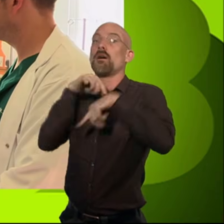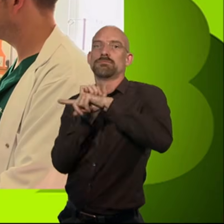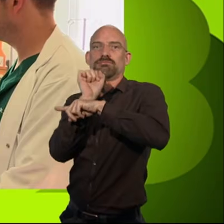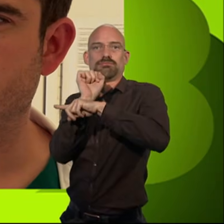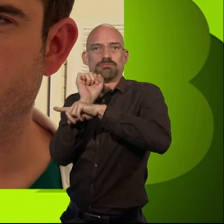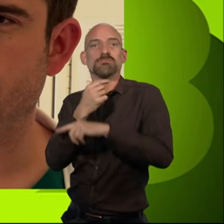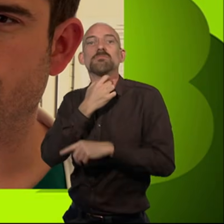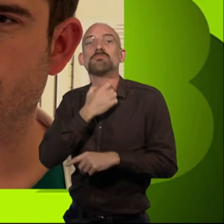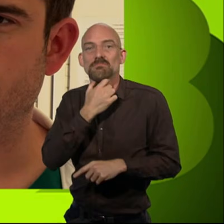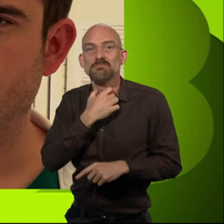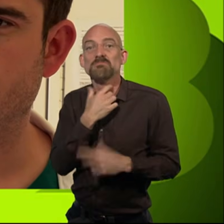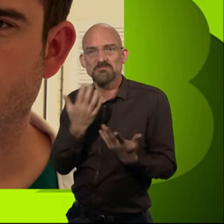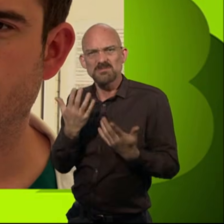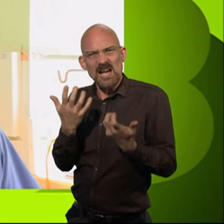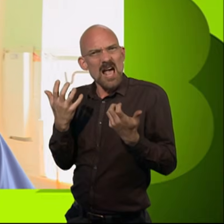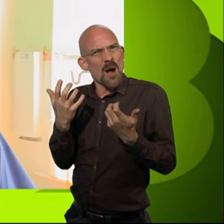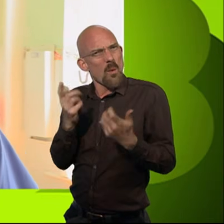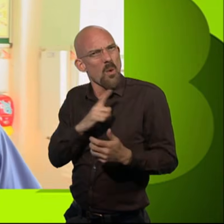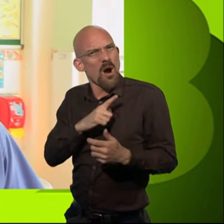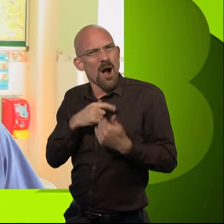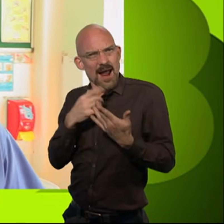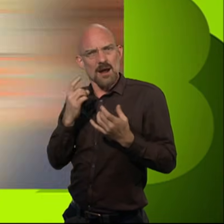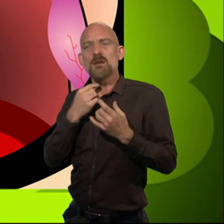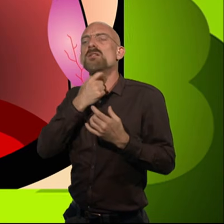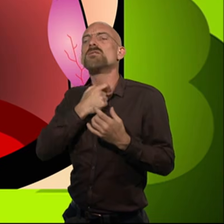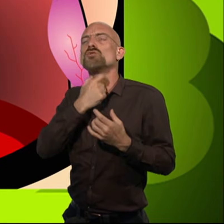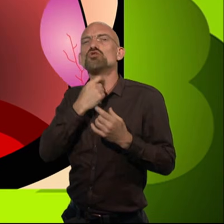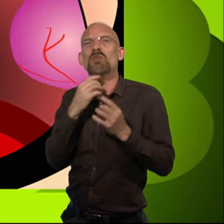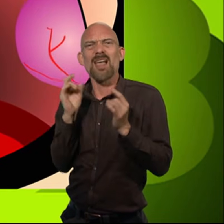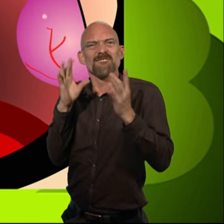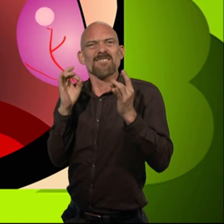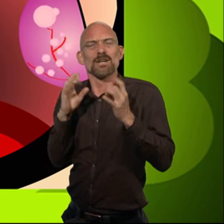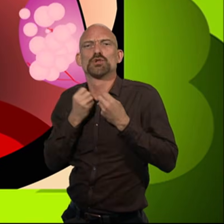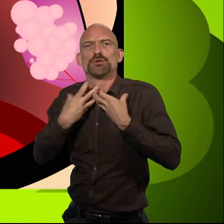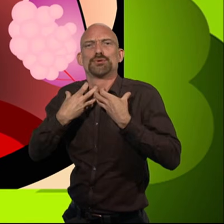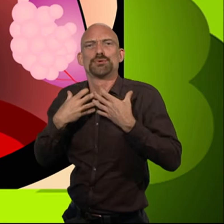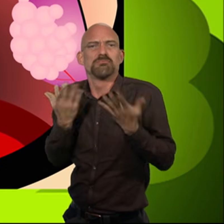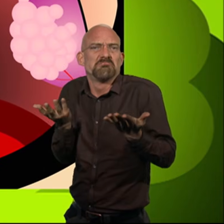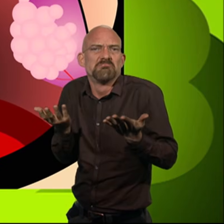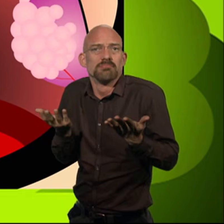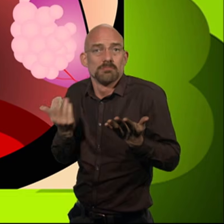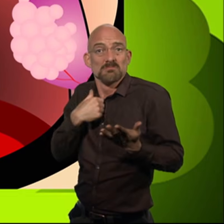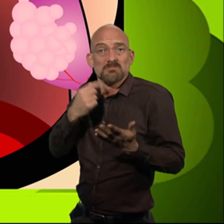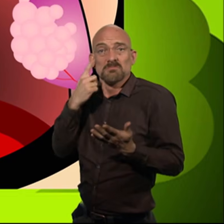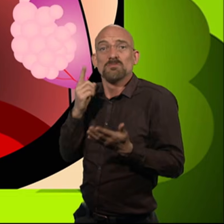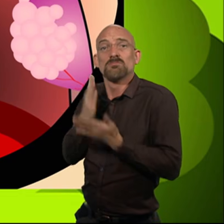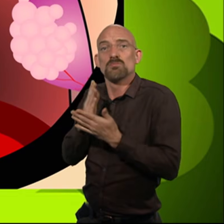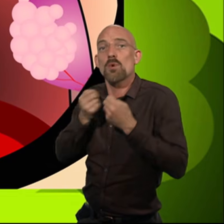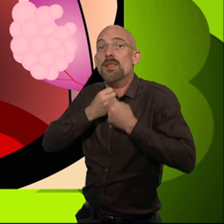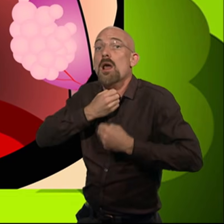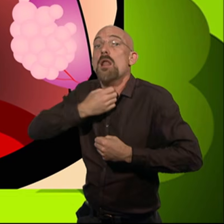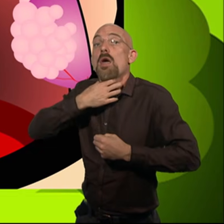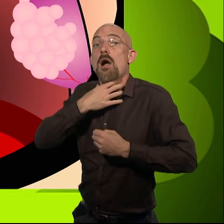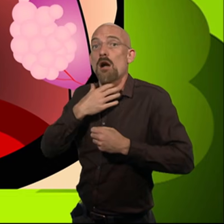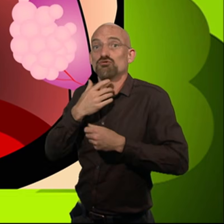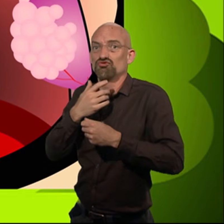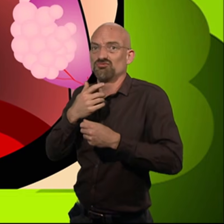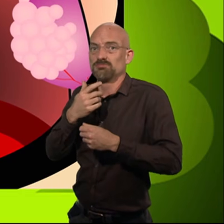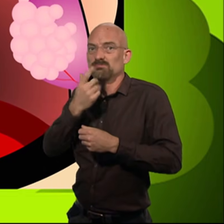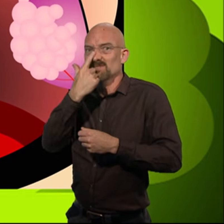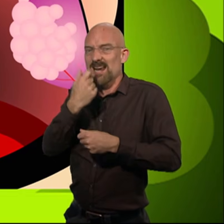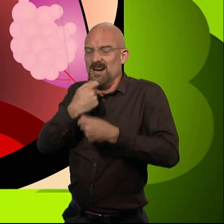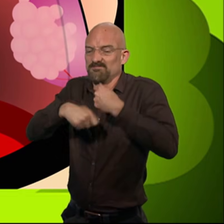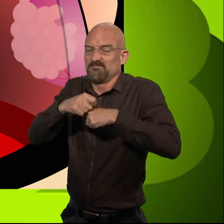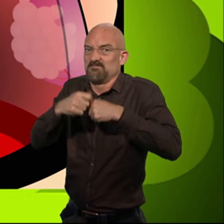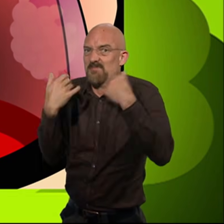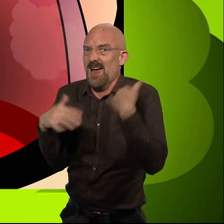tonsils themselves enlarge, they get inflamed, which causes pain. And it's when your tonsils become so inflamed and painful that you might need to have